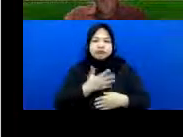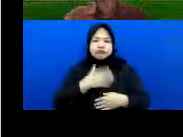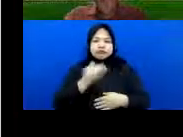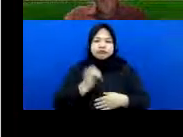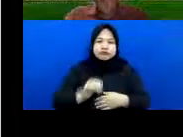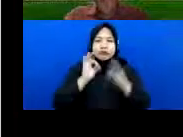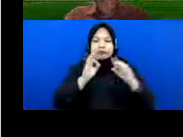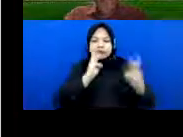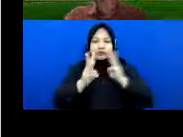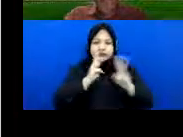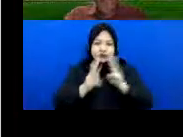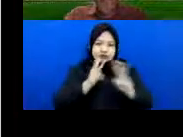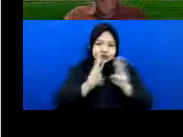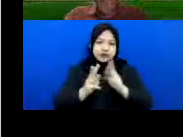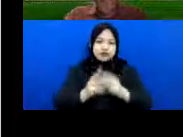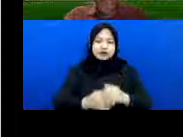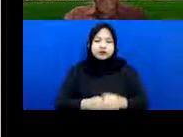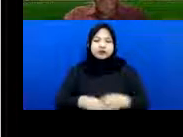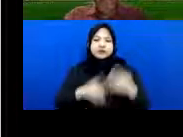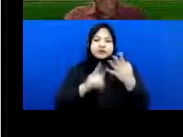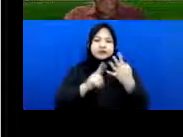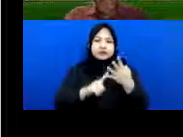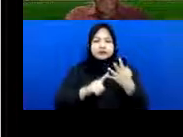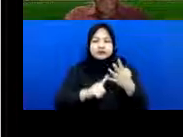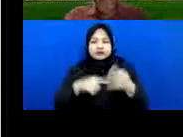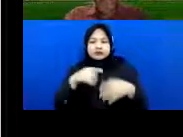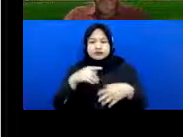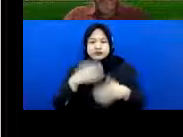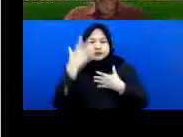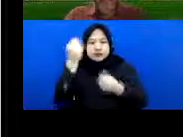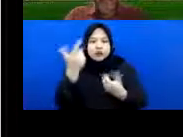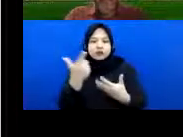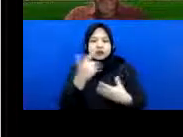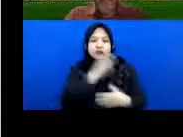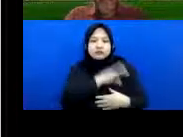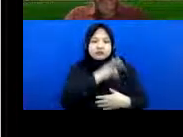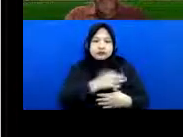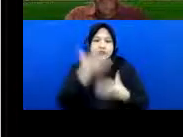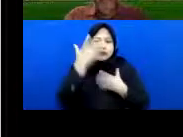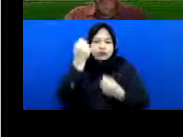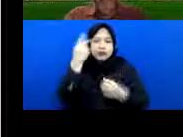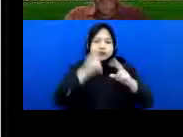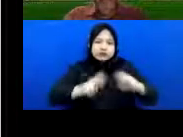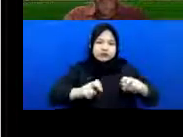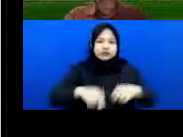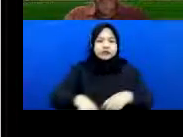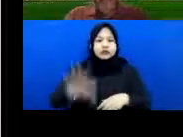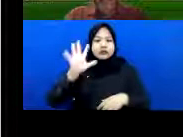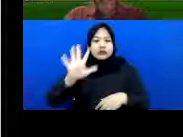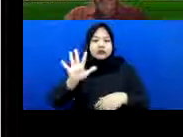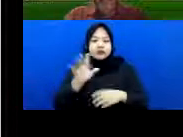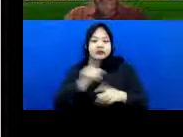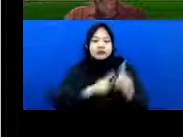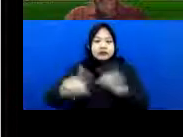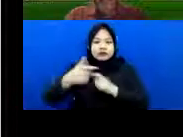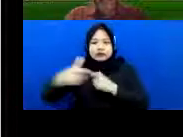the interview session. The fourth one, reasonable or expected benefits to the research study. And the last one, alternative